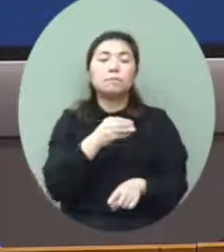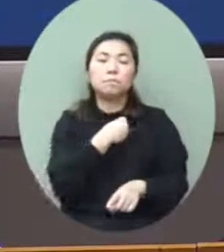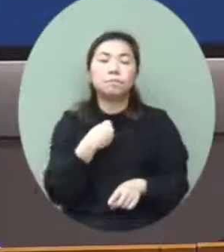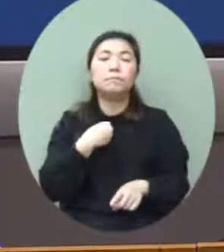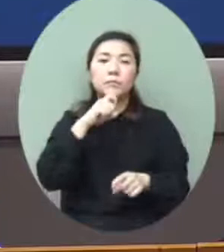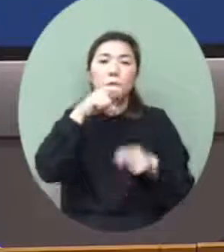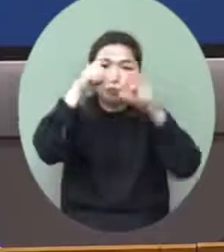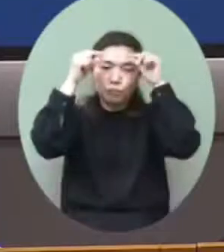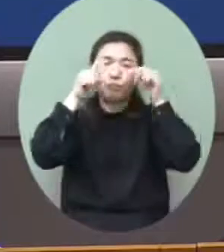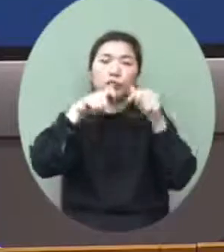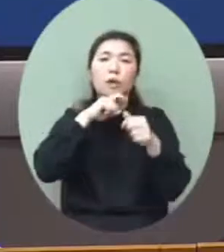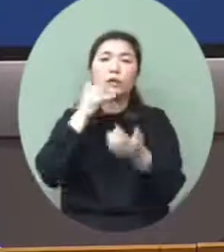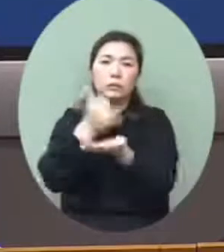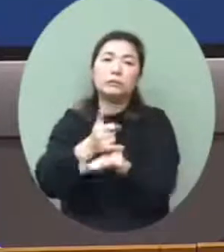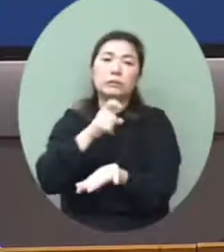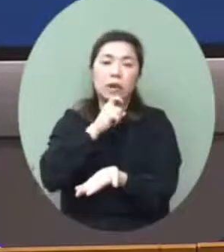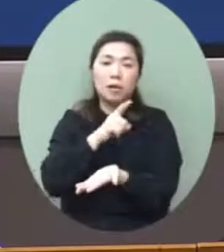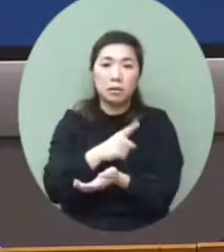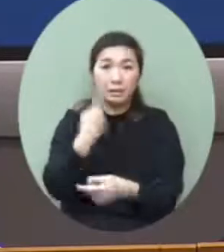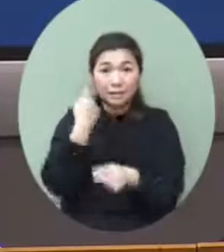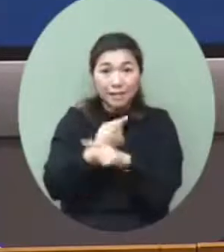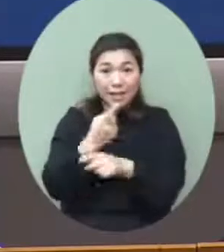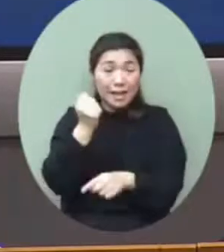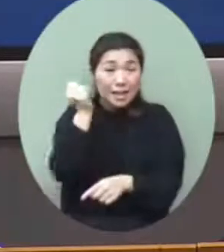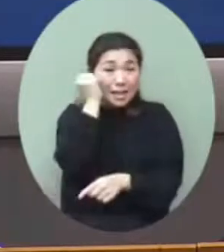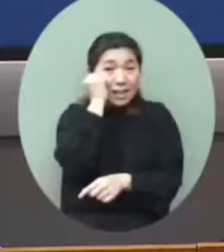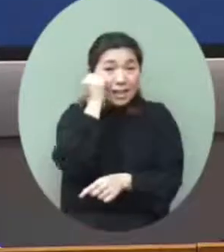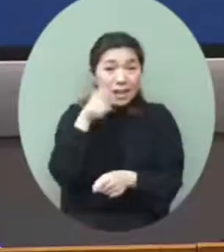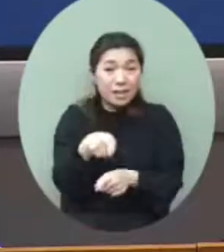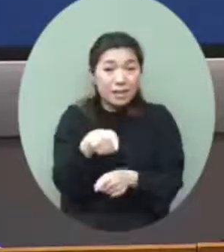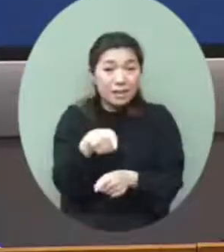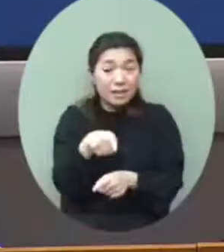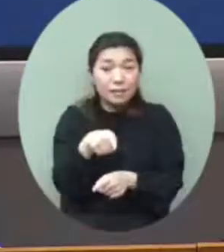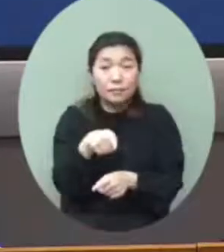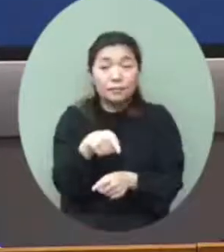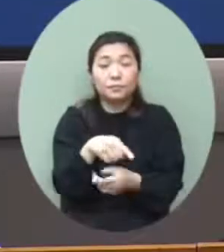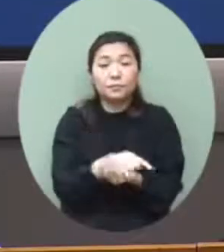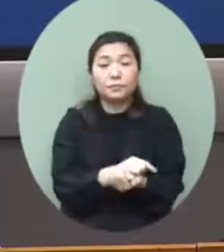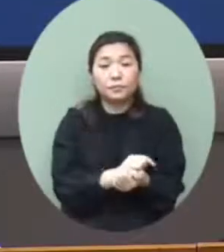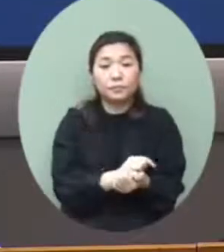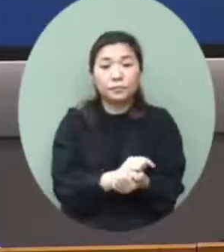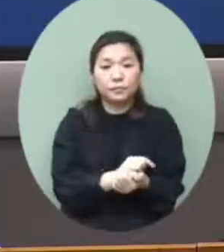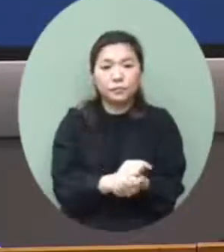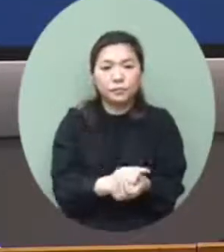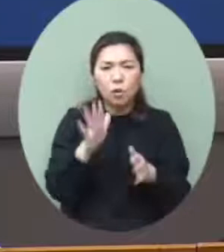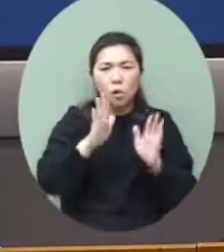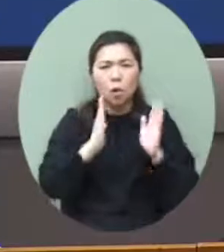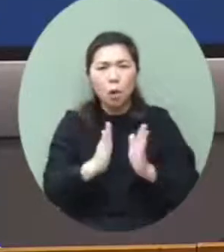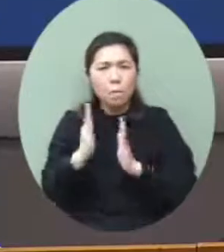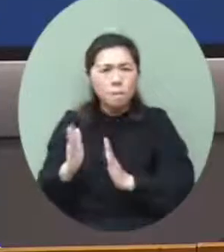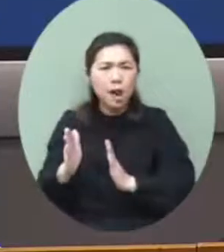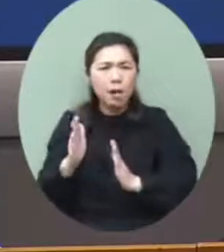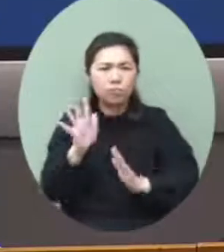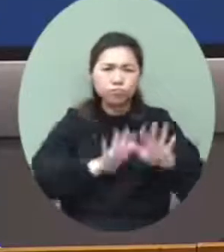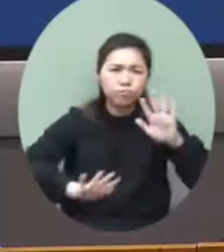However, in all CIFs, there is a medical post. But then,